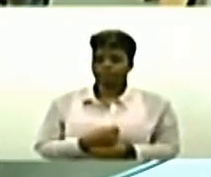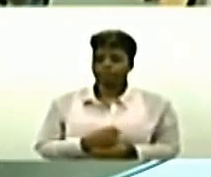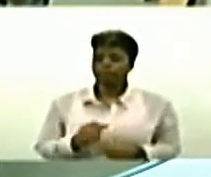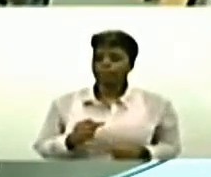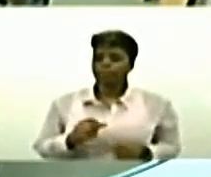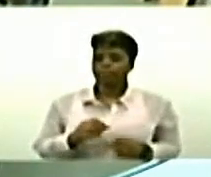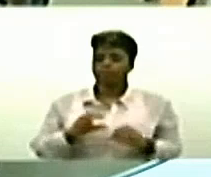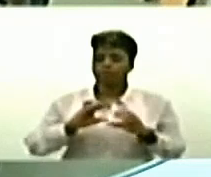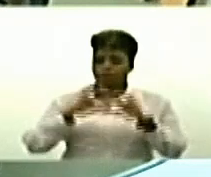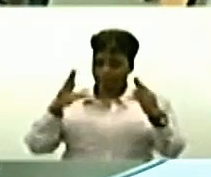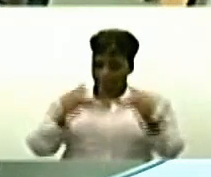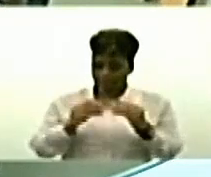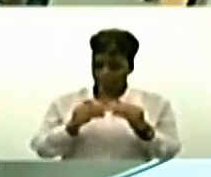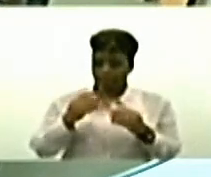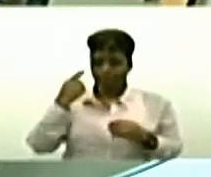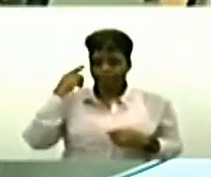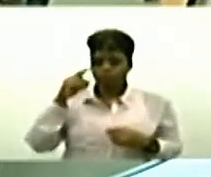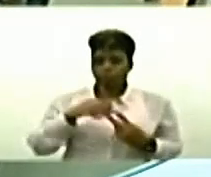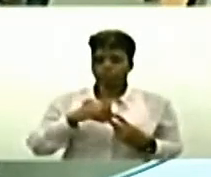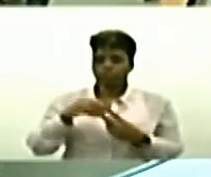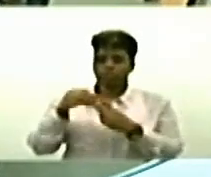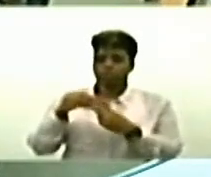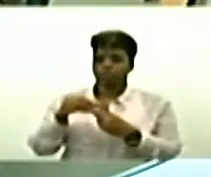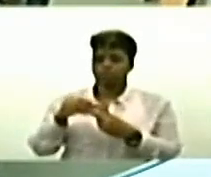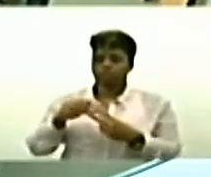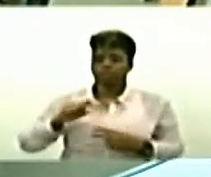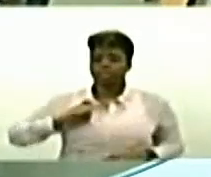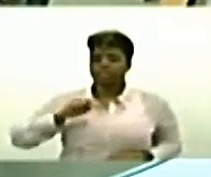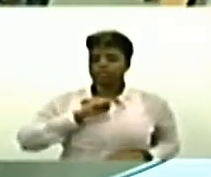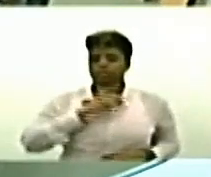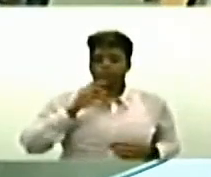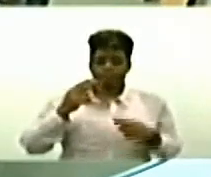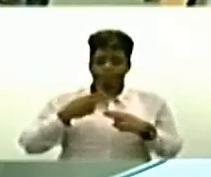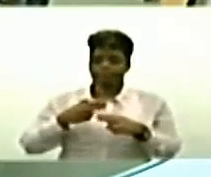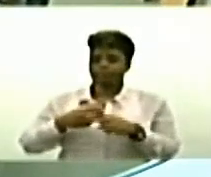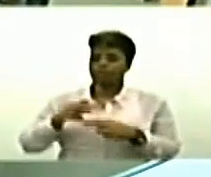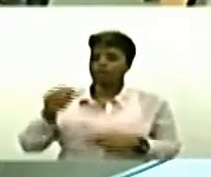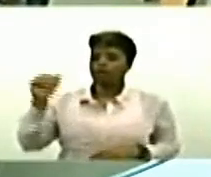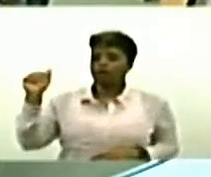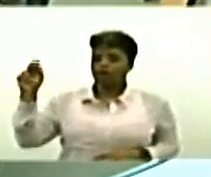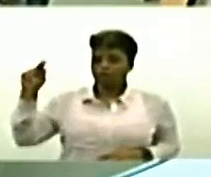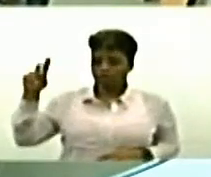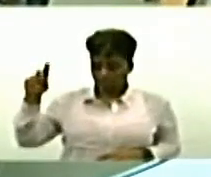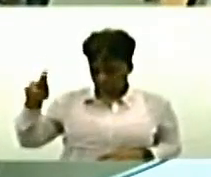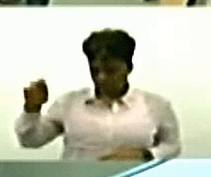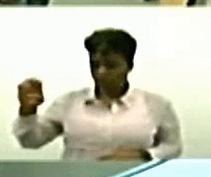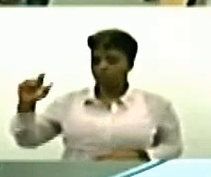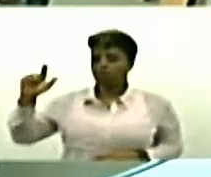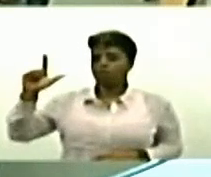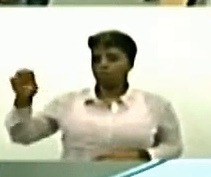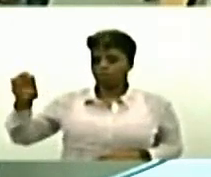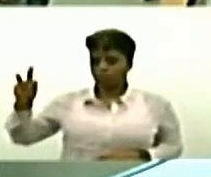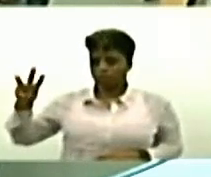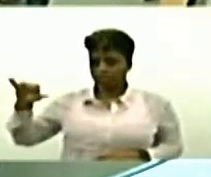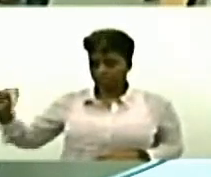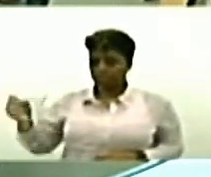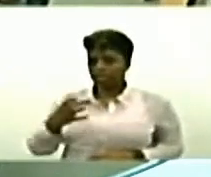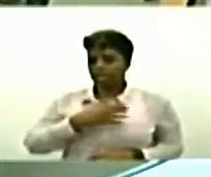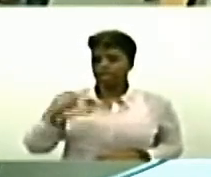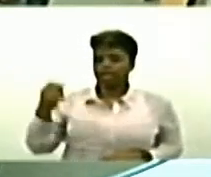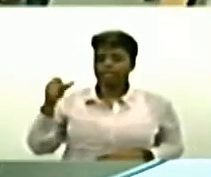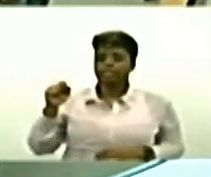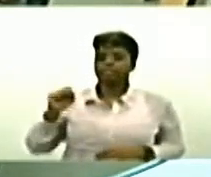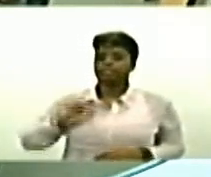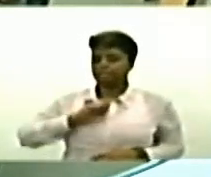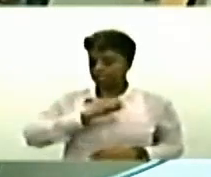Committee of Selection, and they are Senators Andre Lewis and Senator Steele, with